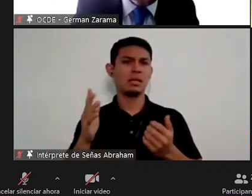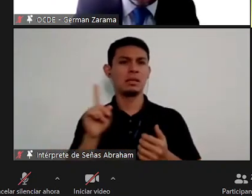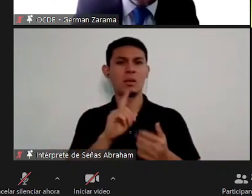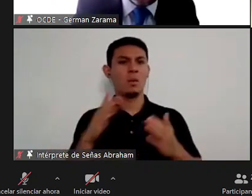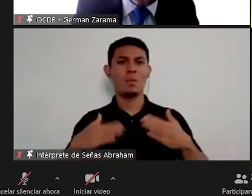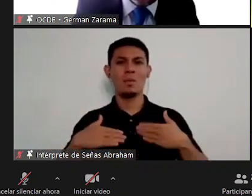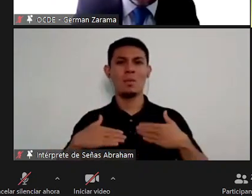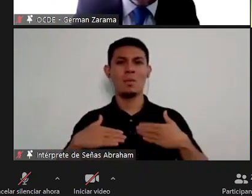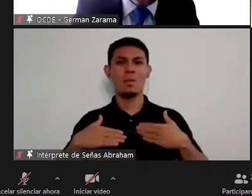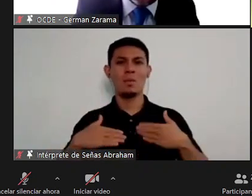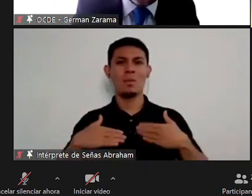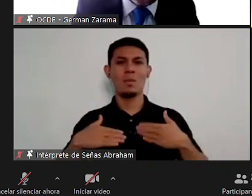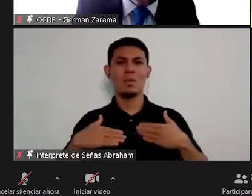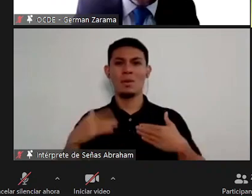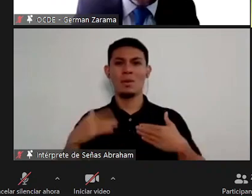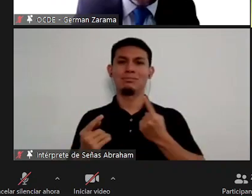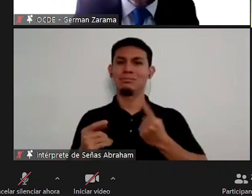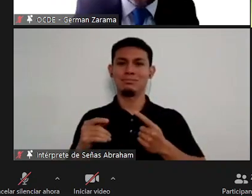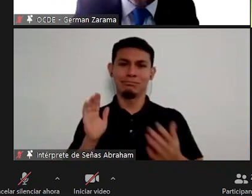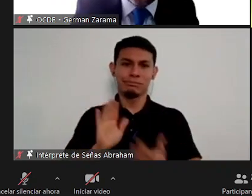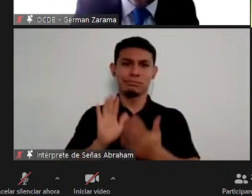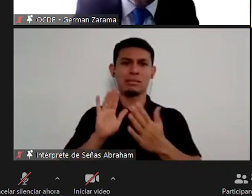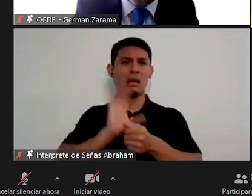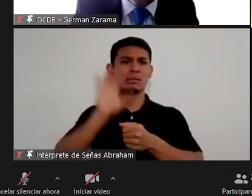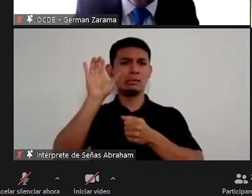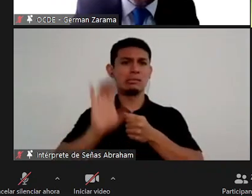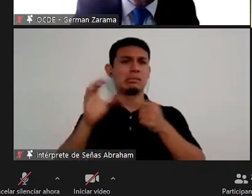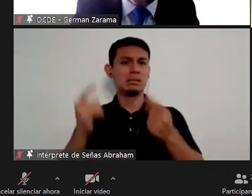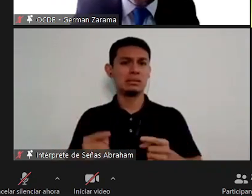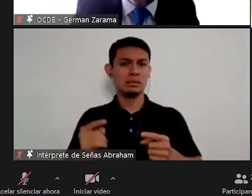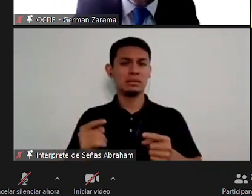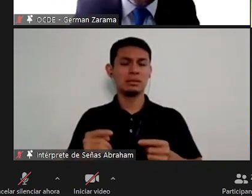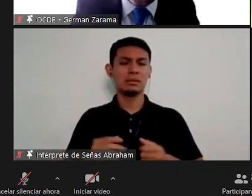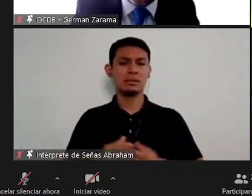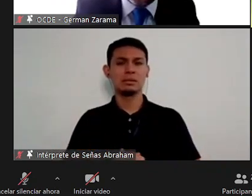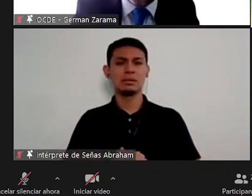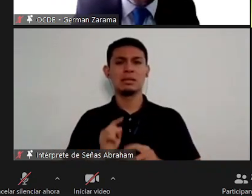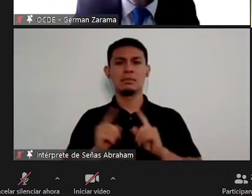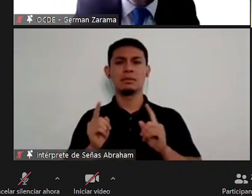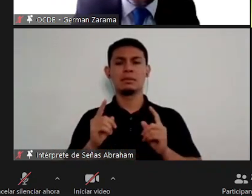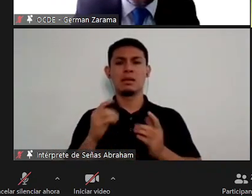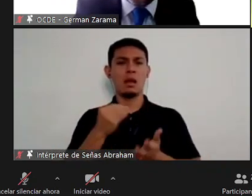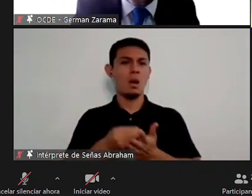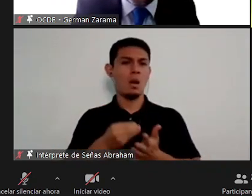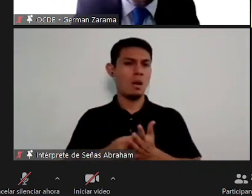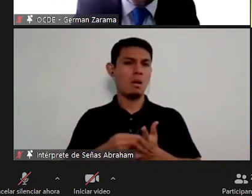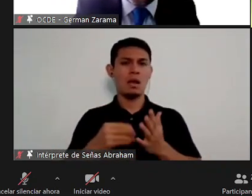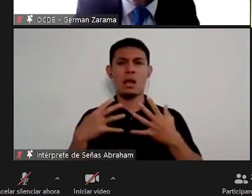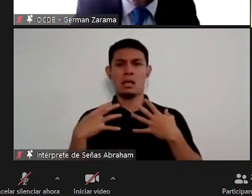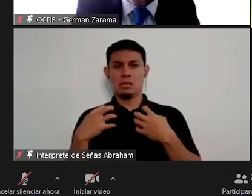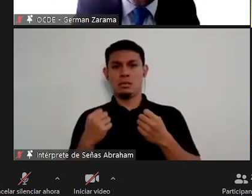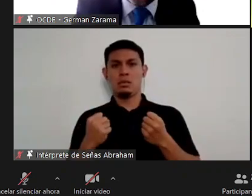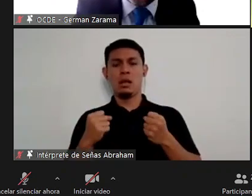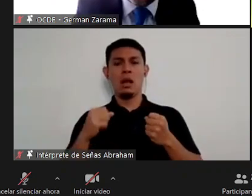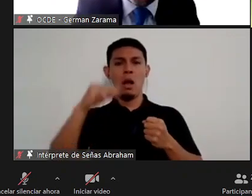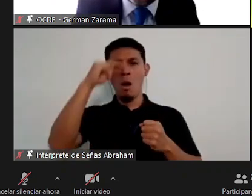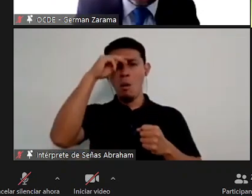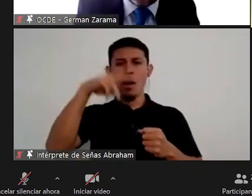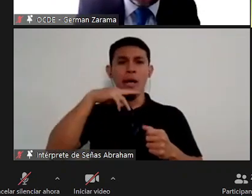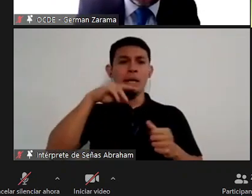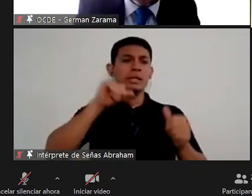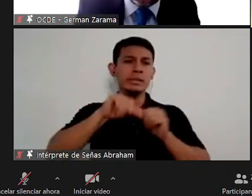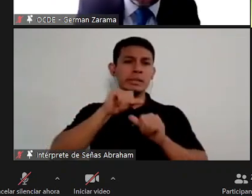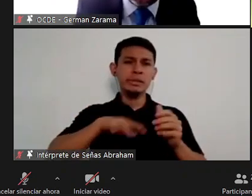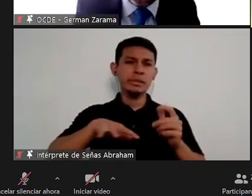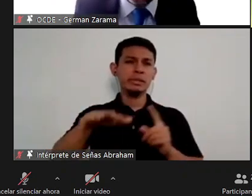well the pandemic has shown is that noise themselves can face their own consequences and then also the human